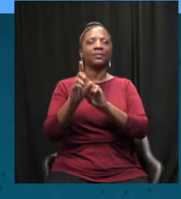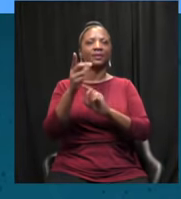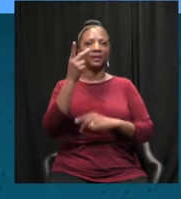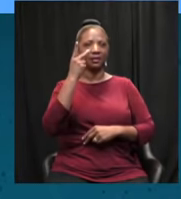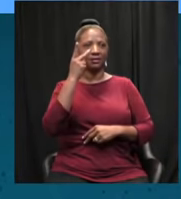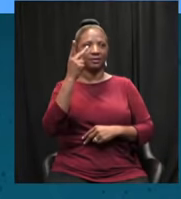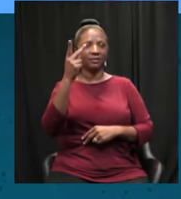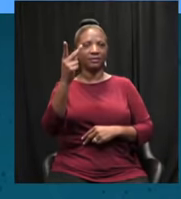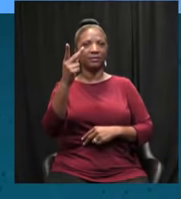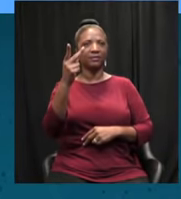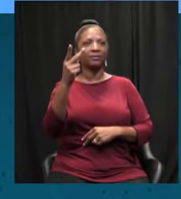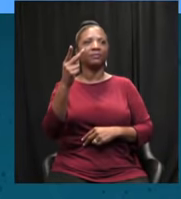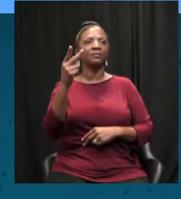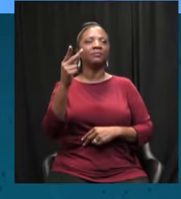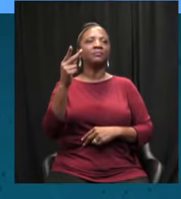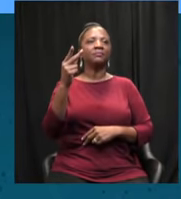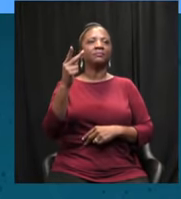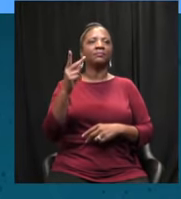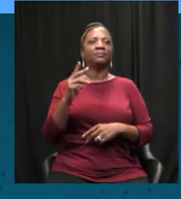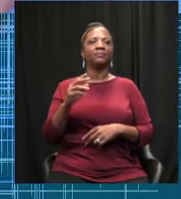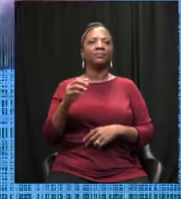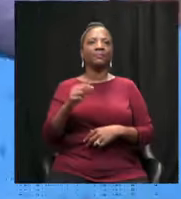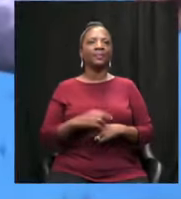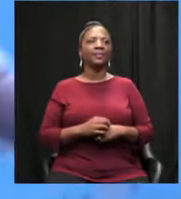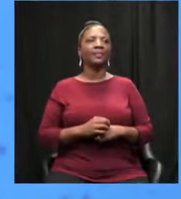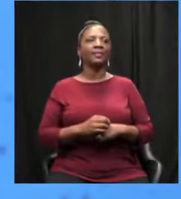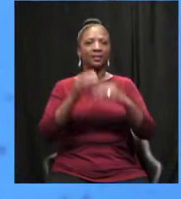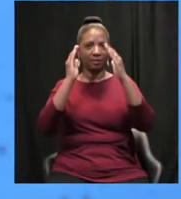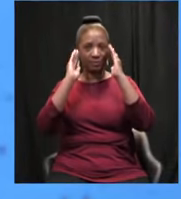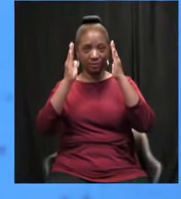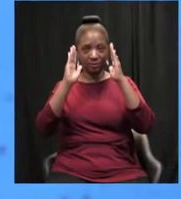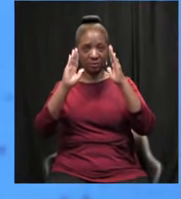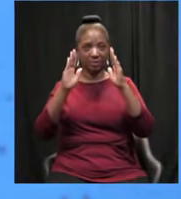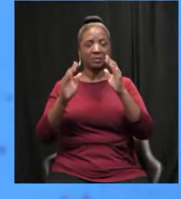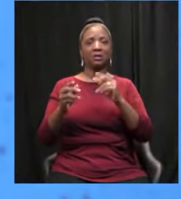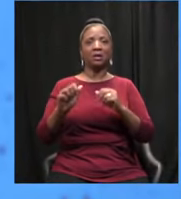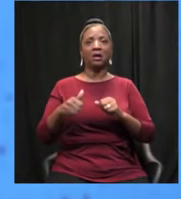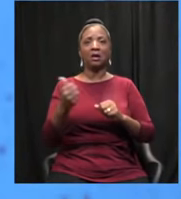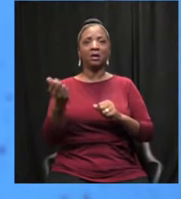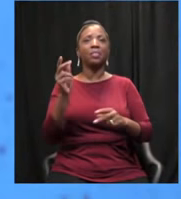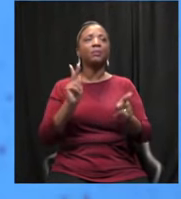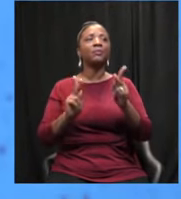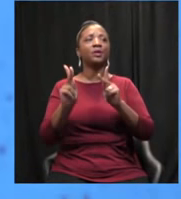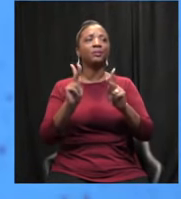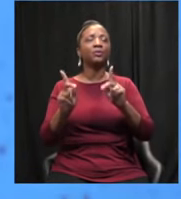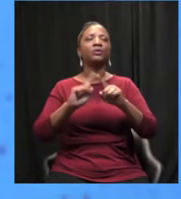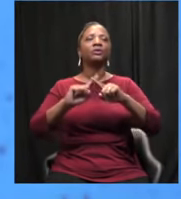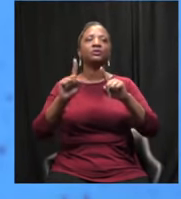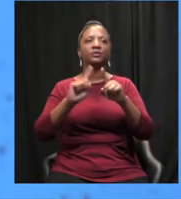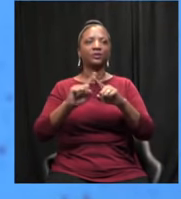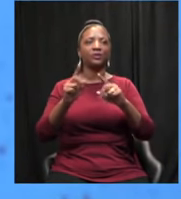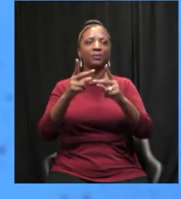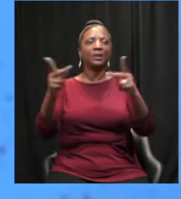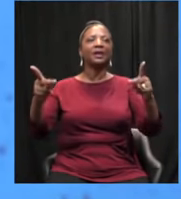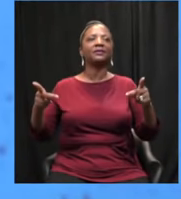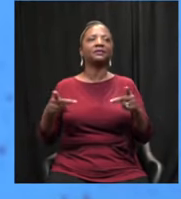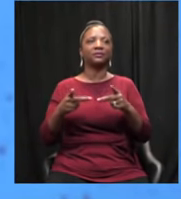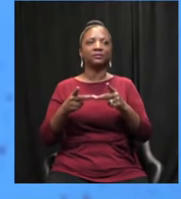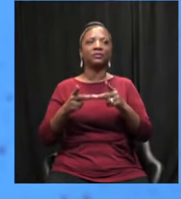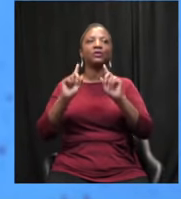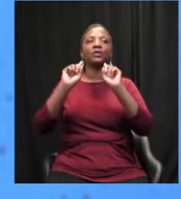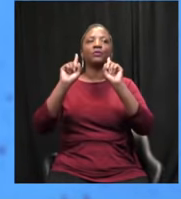latest word. They listen to what's happening in the barber shop and the hair salon, and they give him the report. They say,